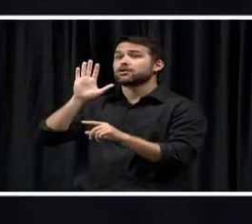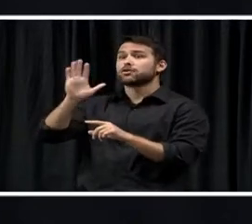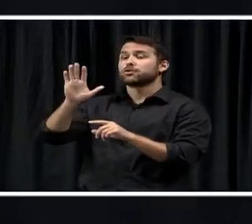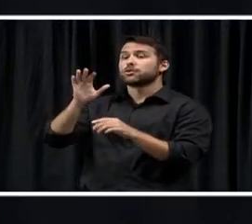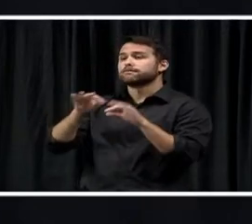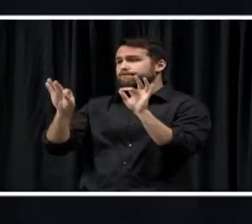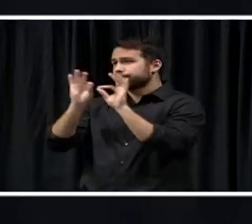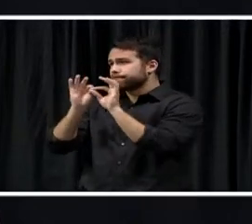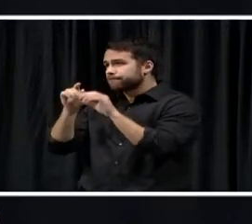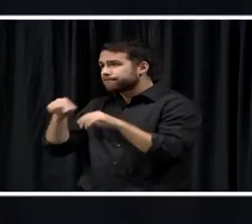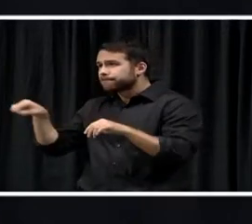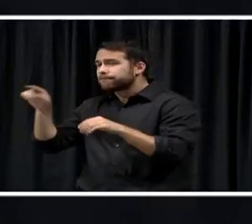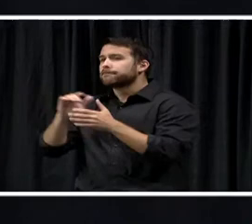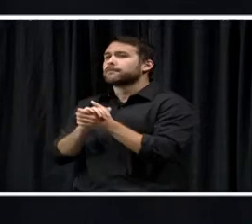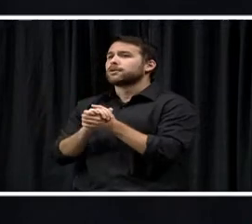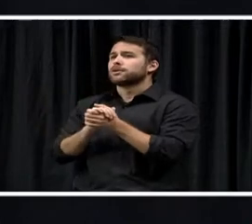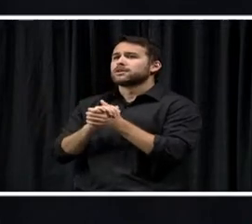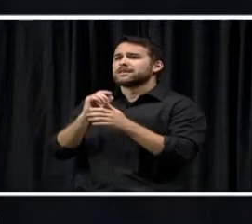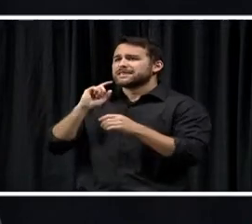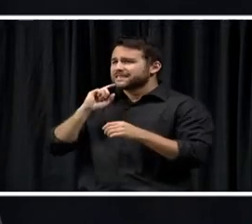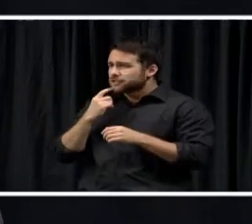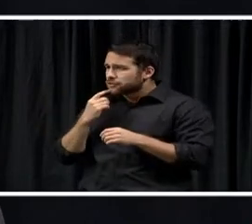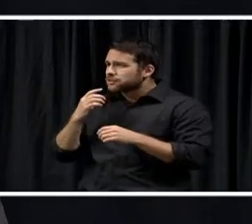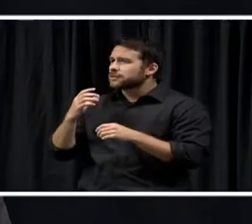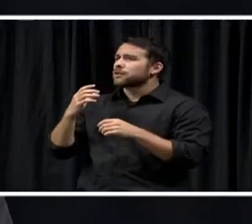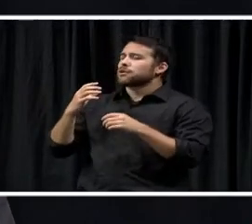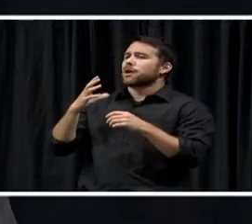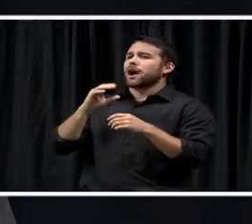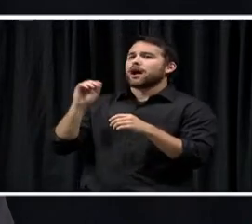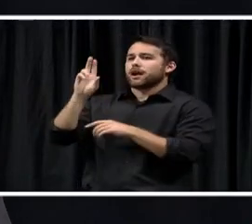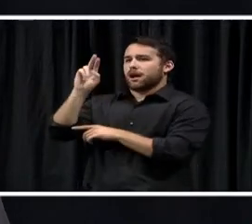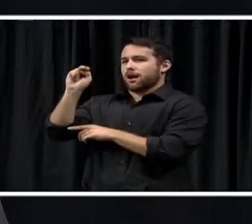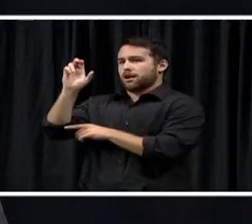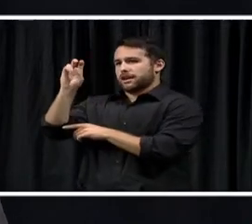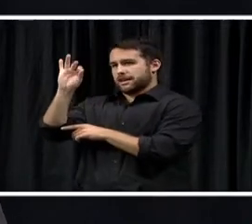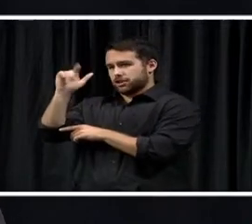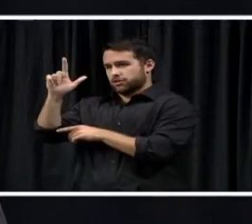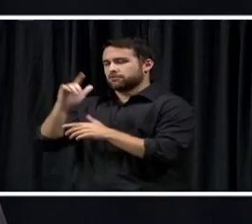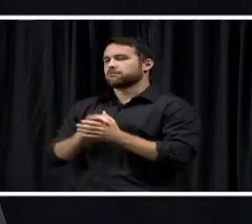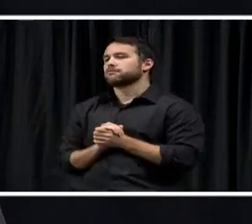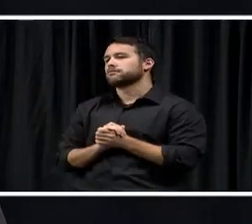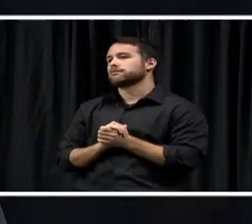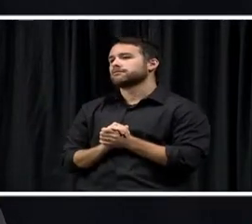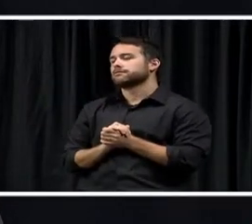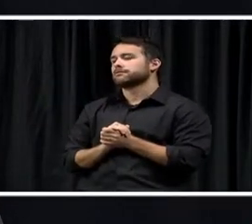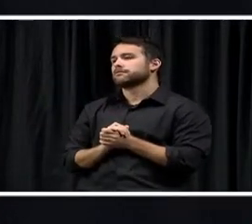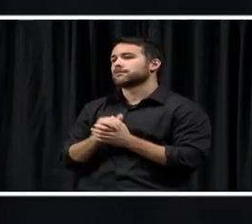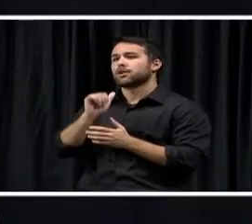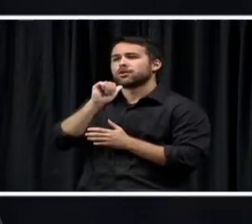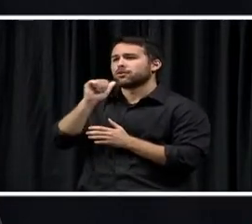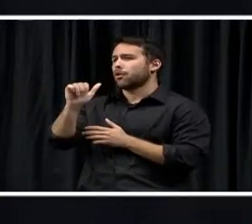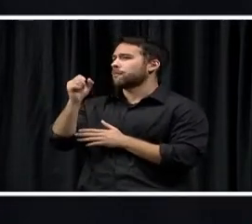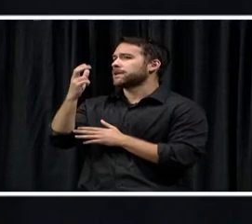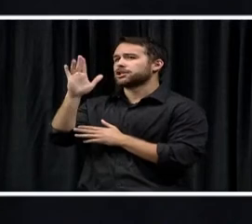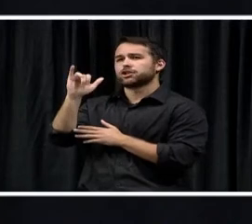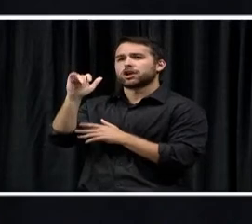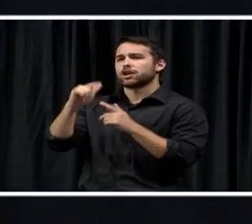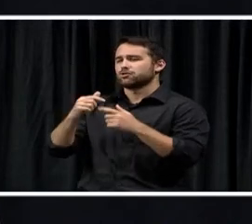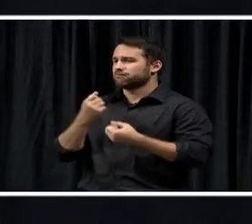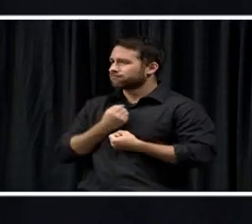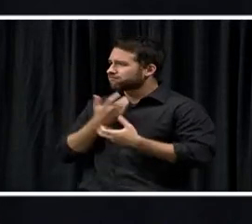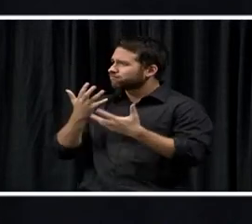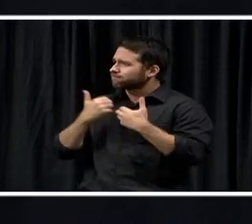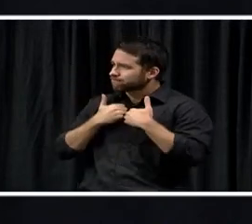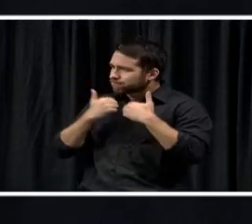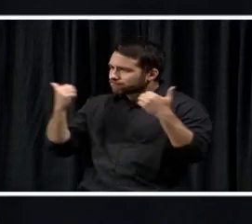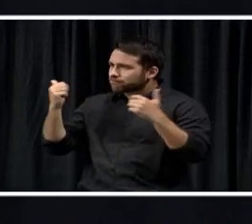others fearlessly, ferociously, and unconditionally. Do not be shy in expressing to those